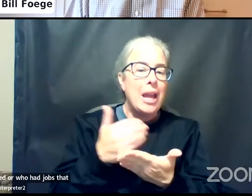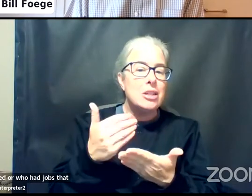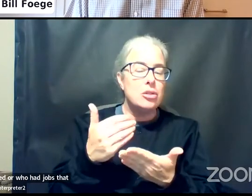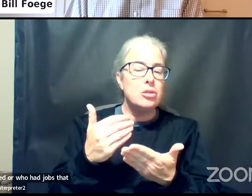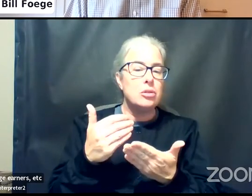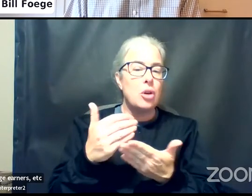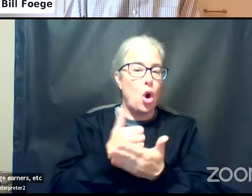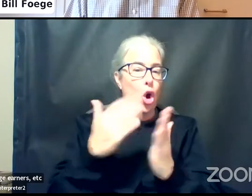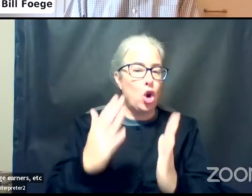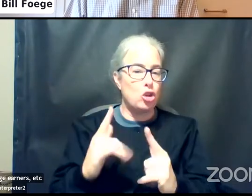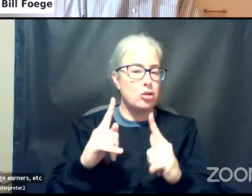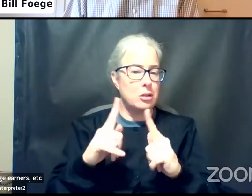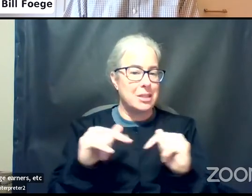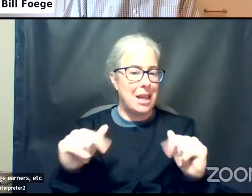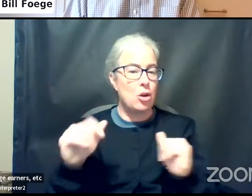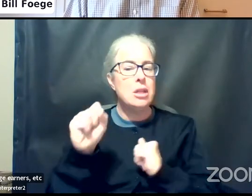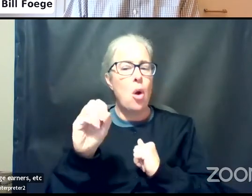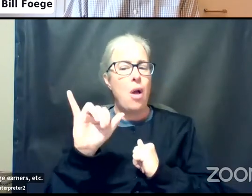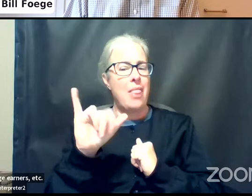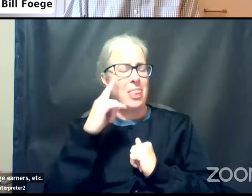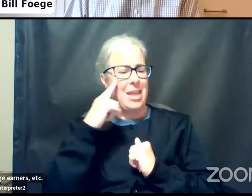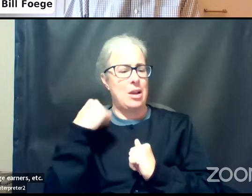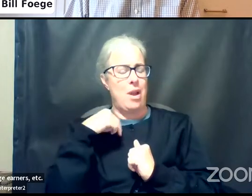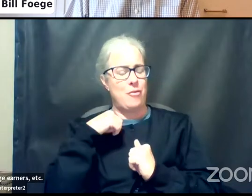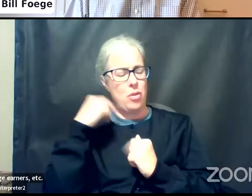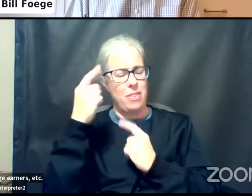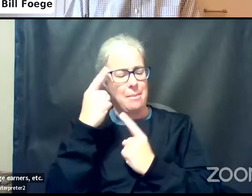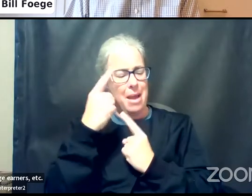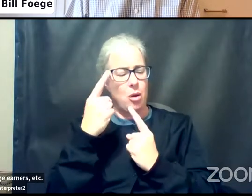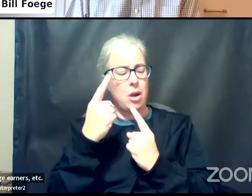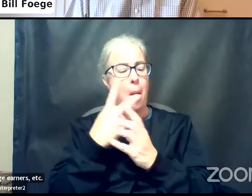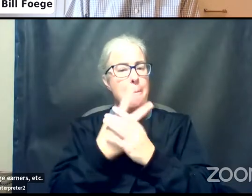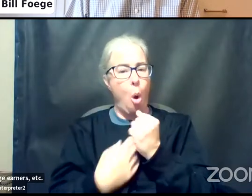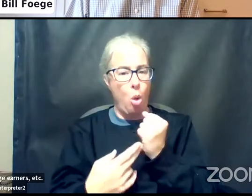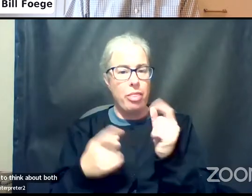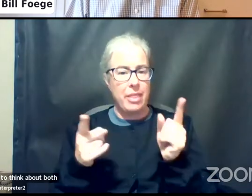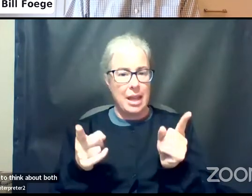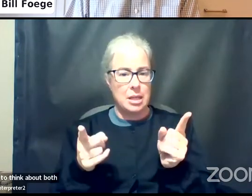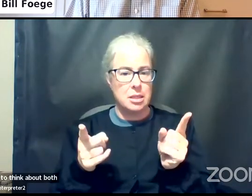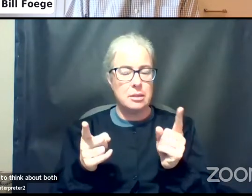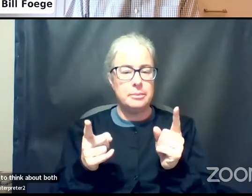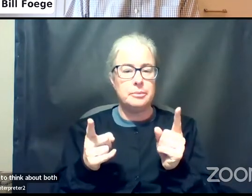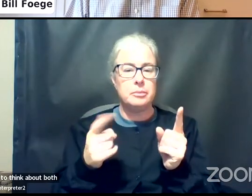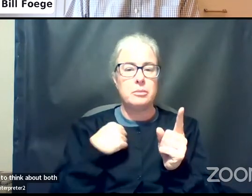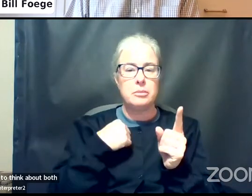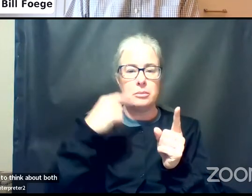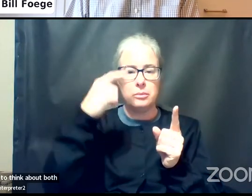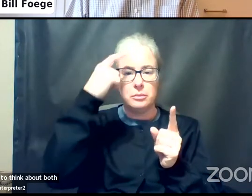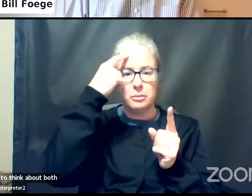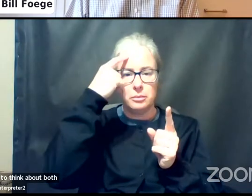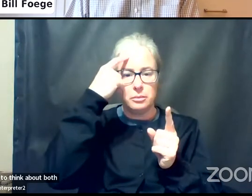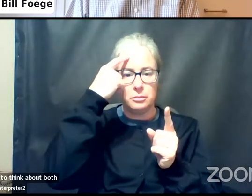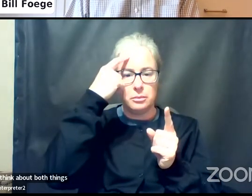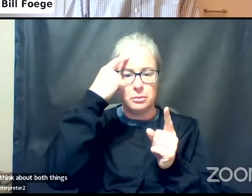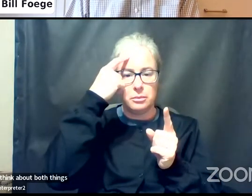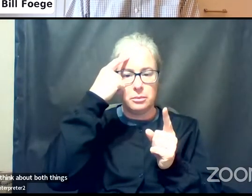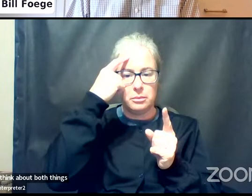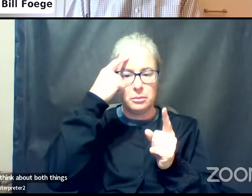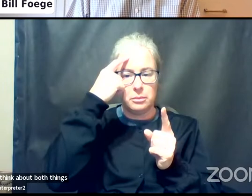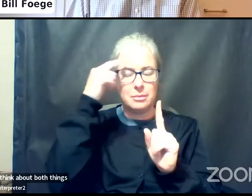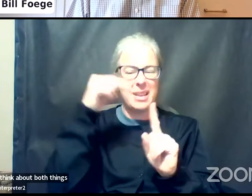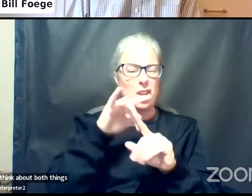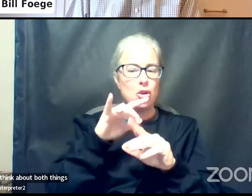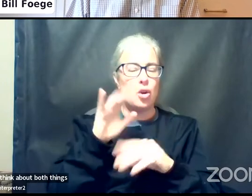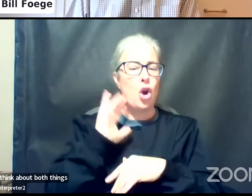so you know I think we we have to think about both things and I think you know uh back to your